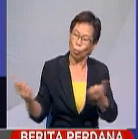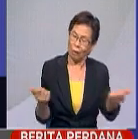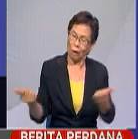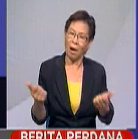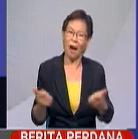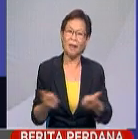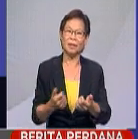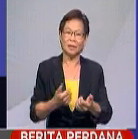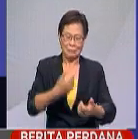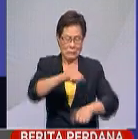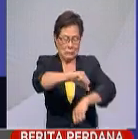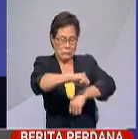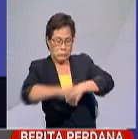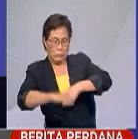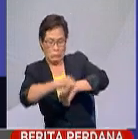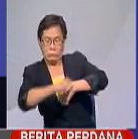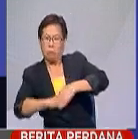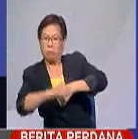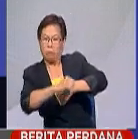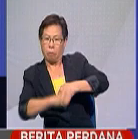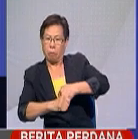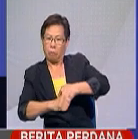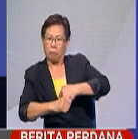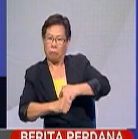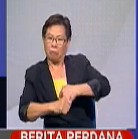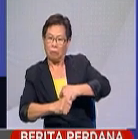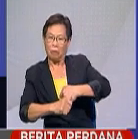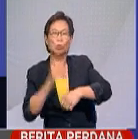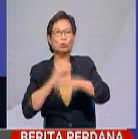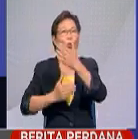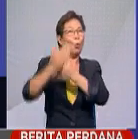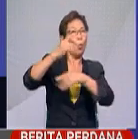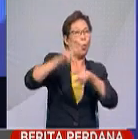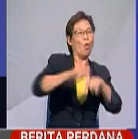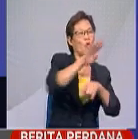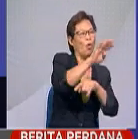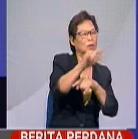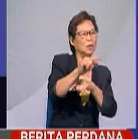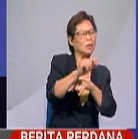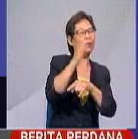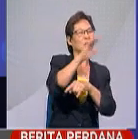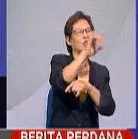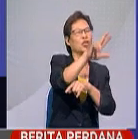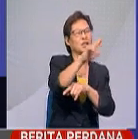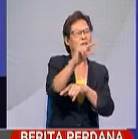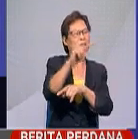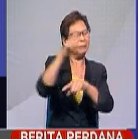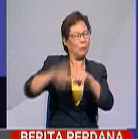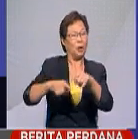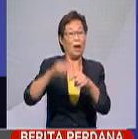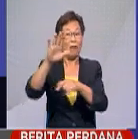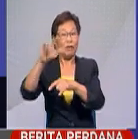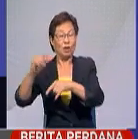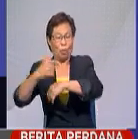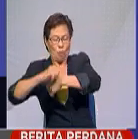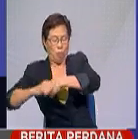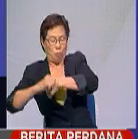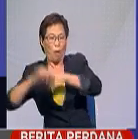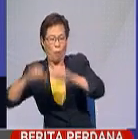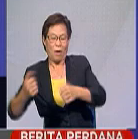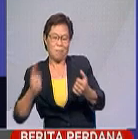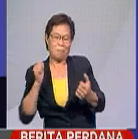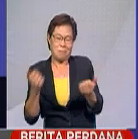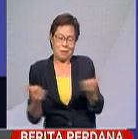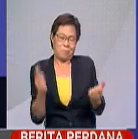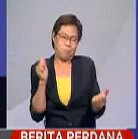surgeries that were not possible with previous generations of mobile networks.